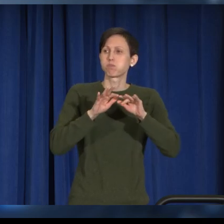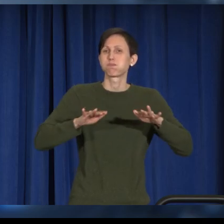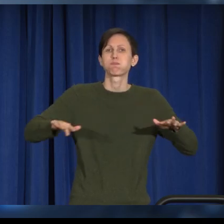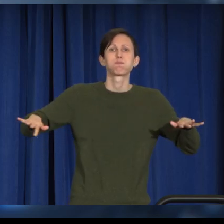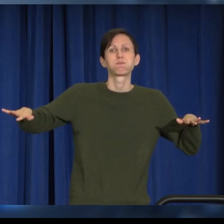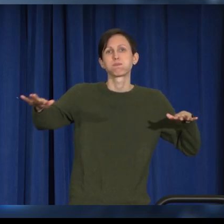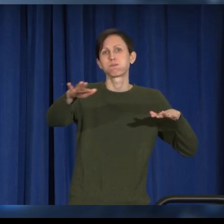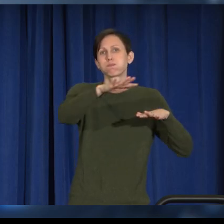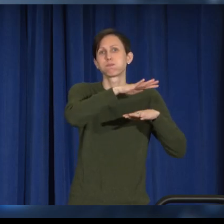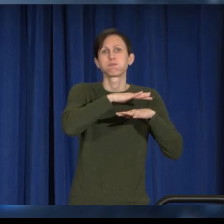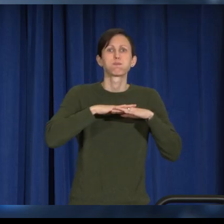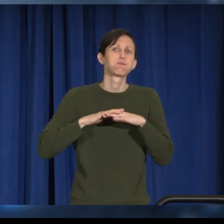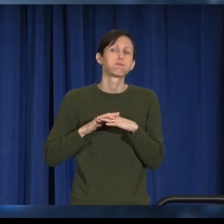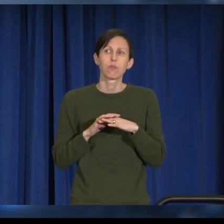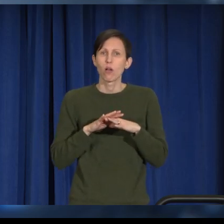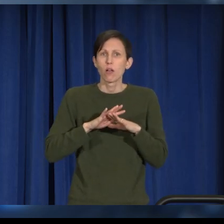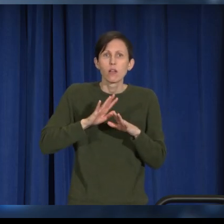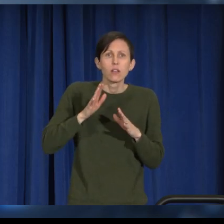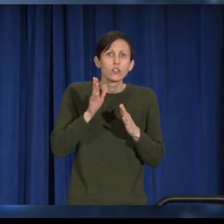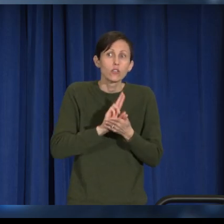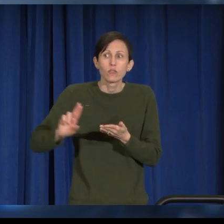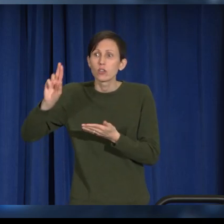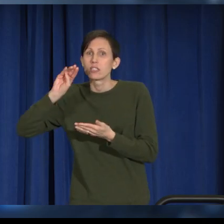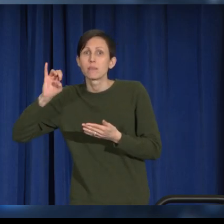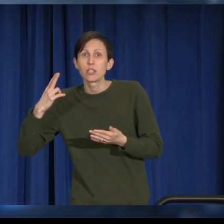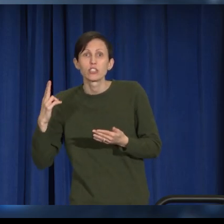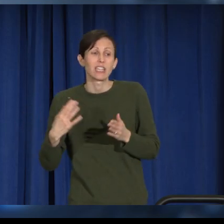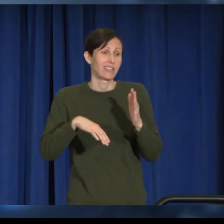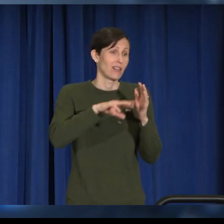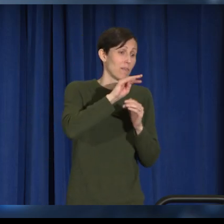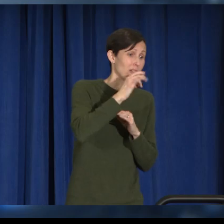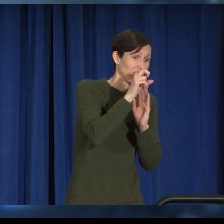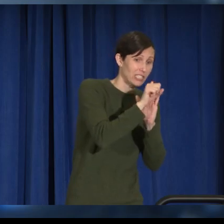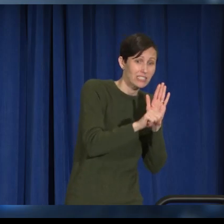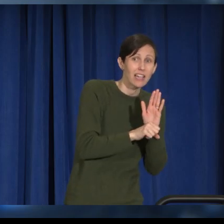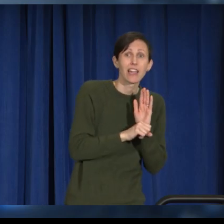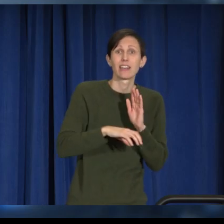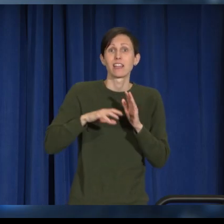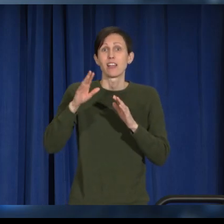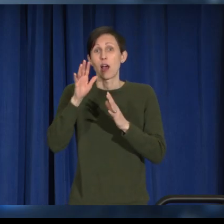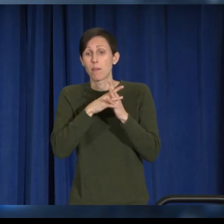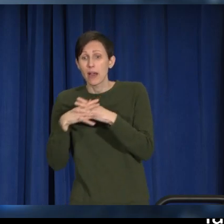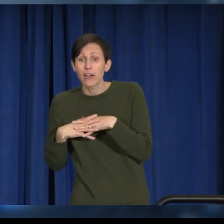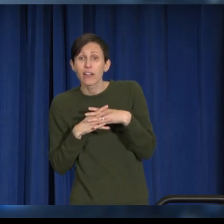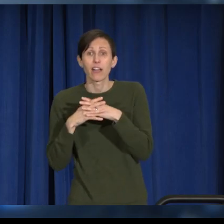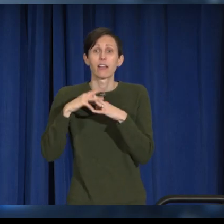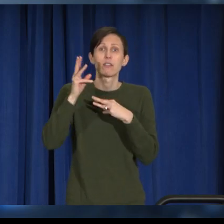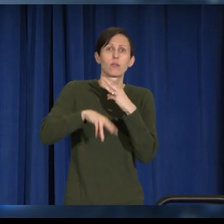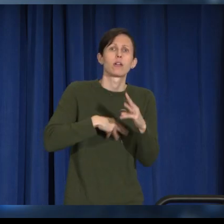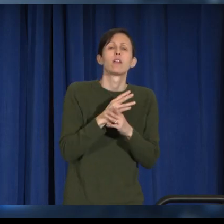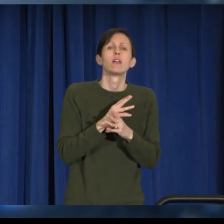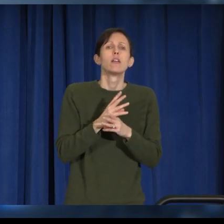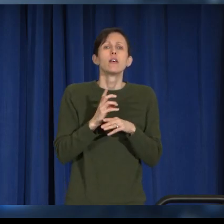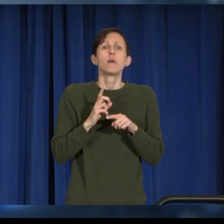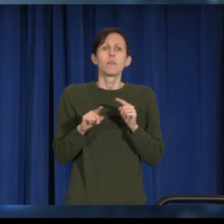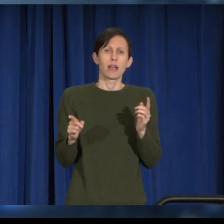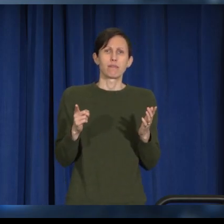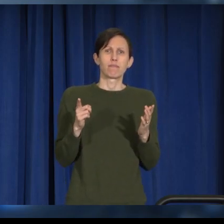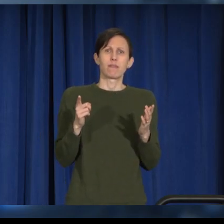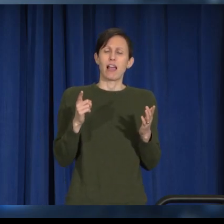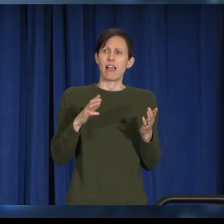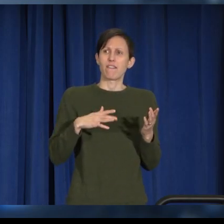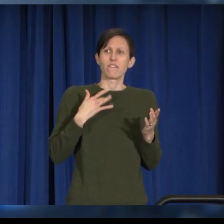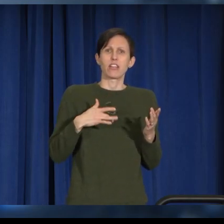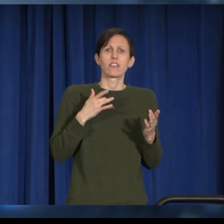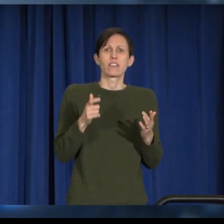here within University of Michigan, United States, and internationally as well, is that there's a mutual love that we have as